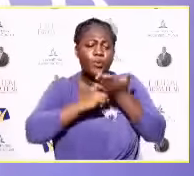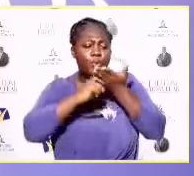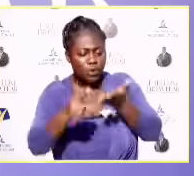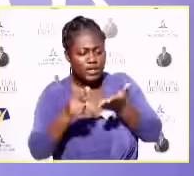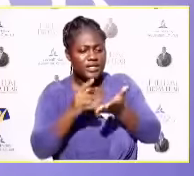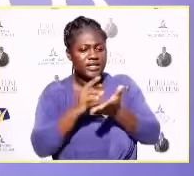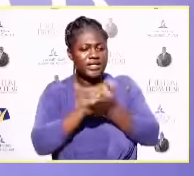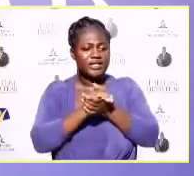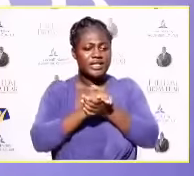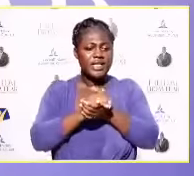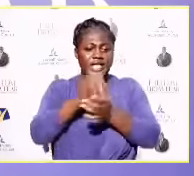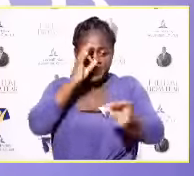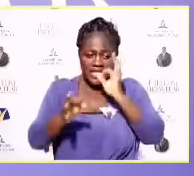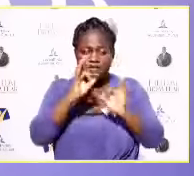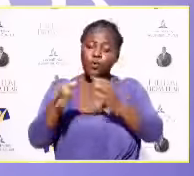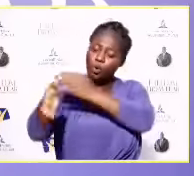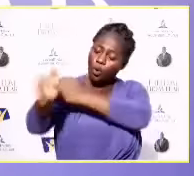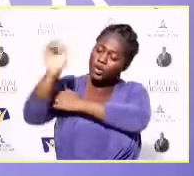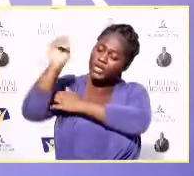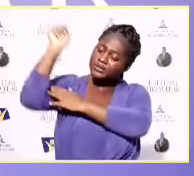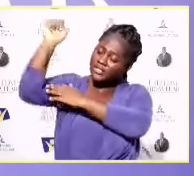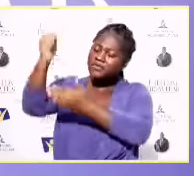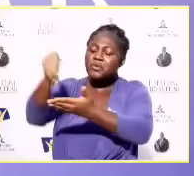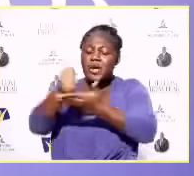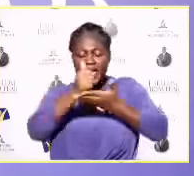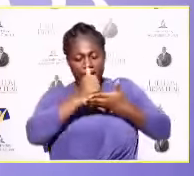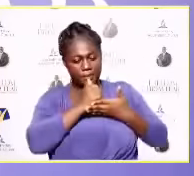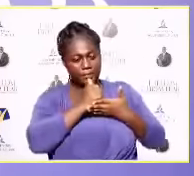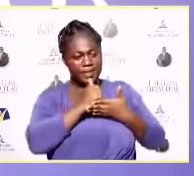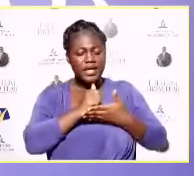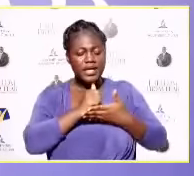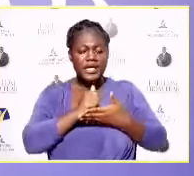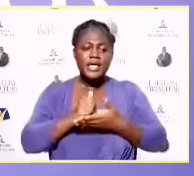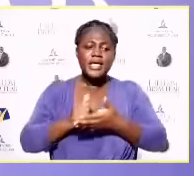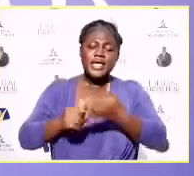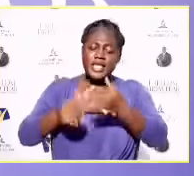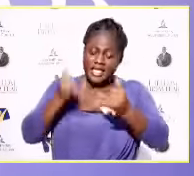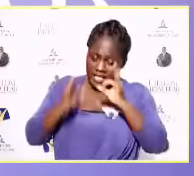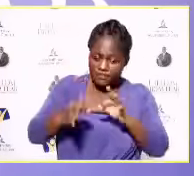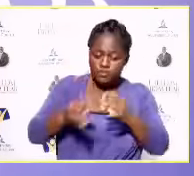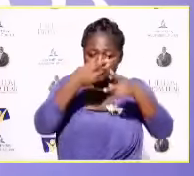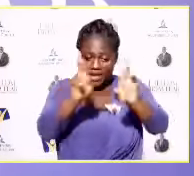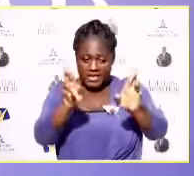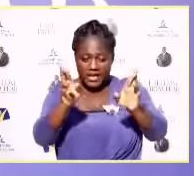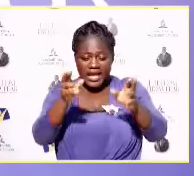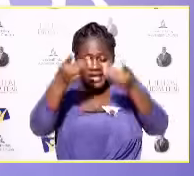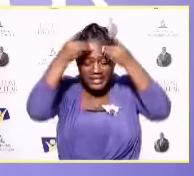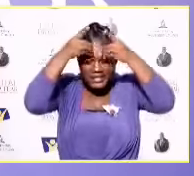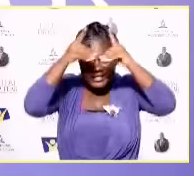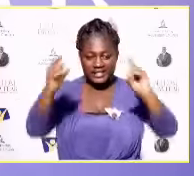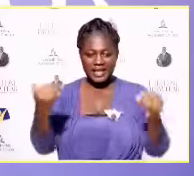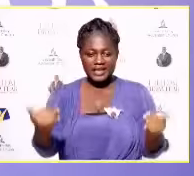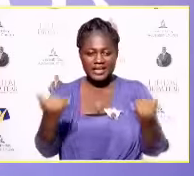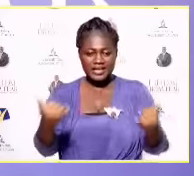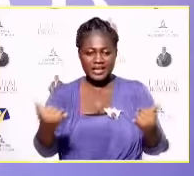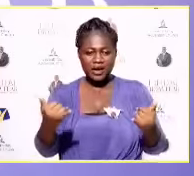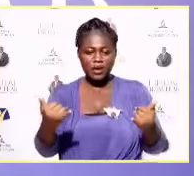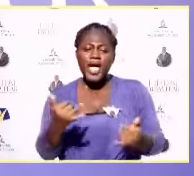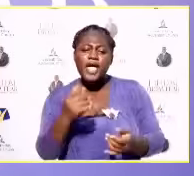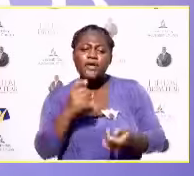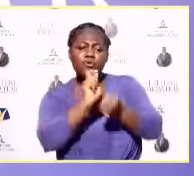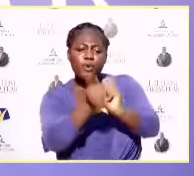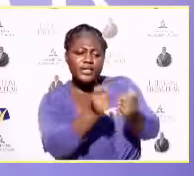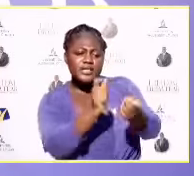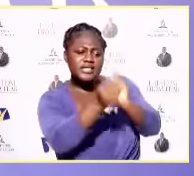Jesus if he will help me. If you will make that decision, that correct decision,